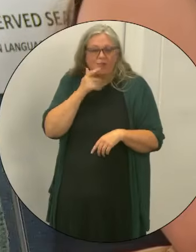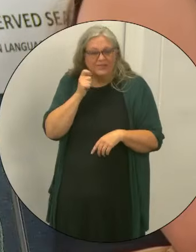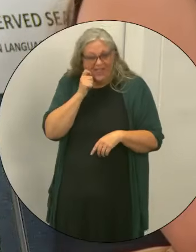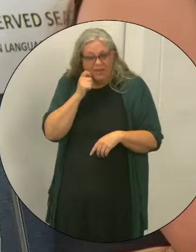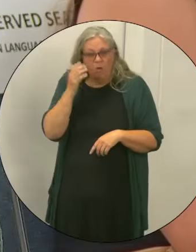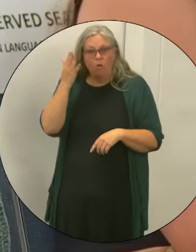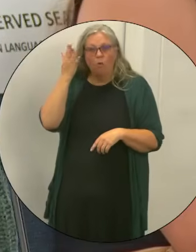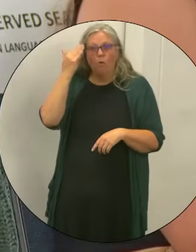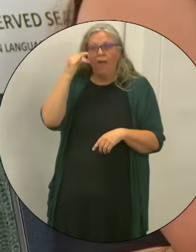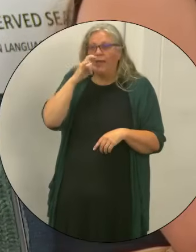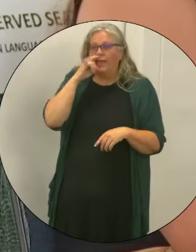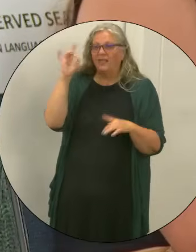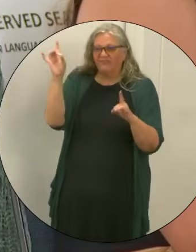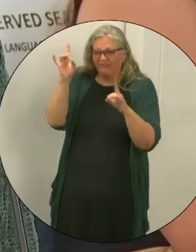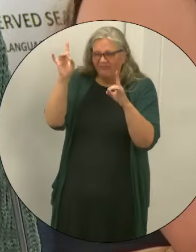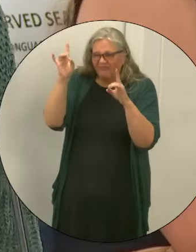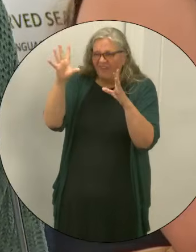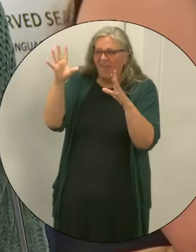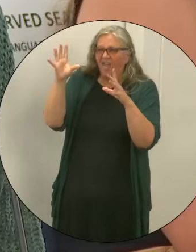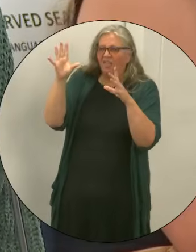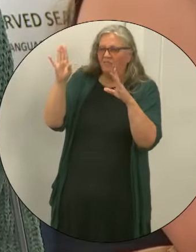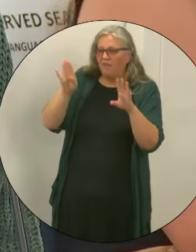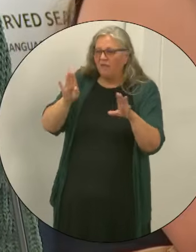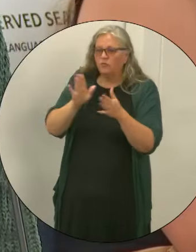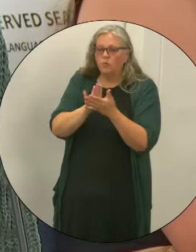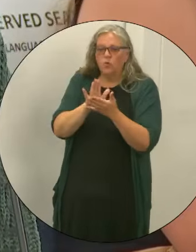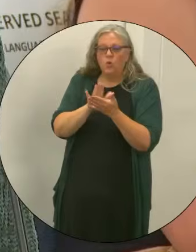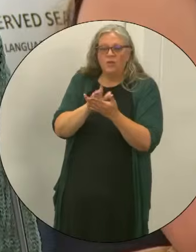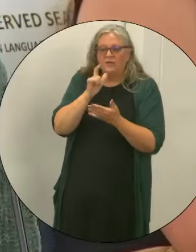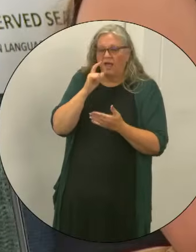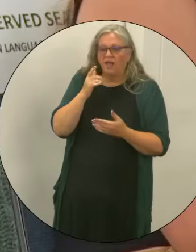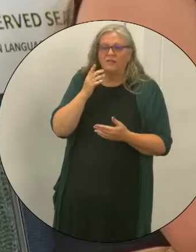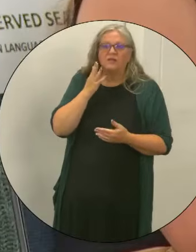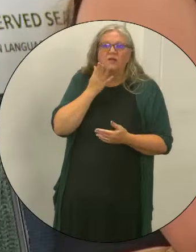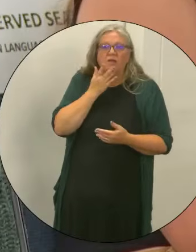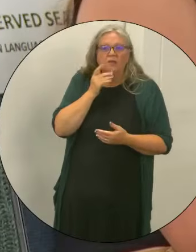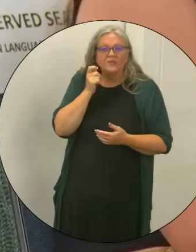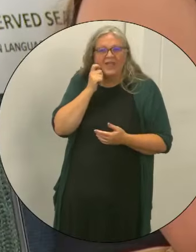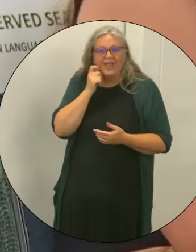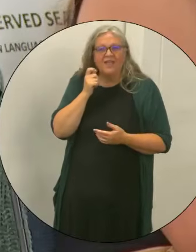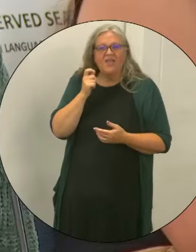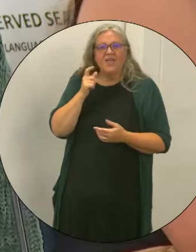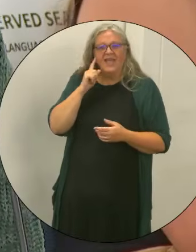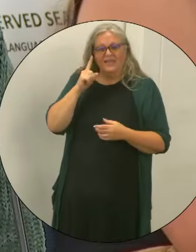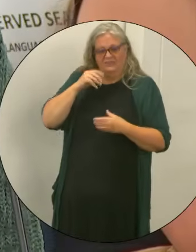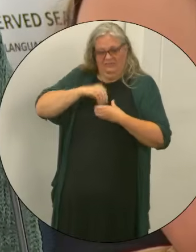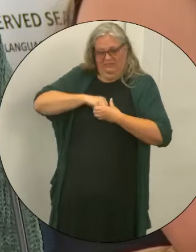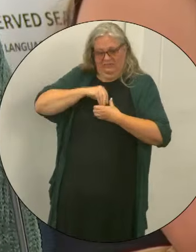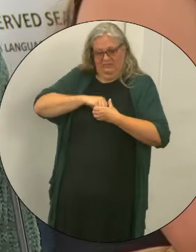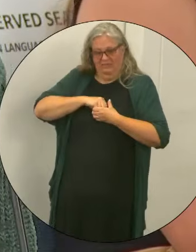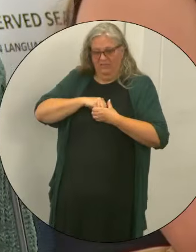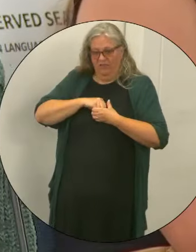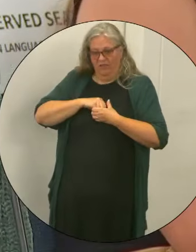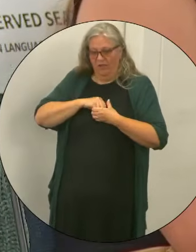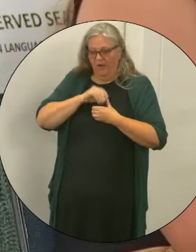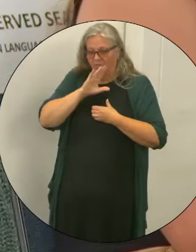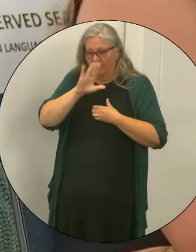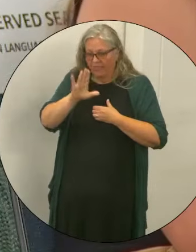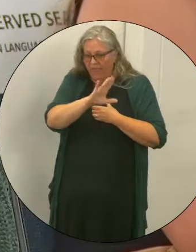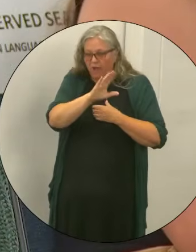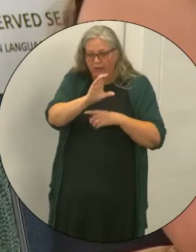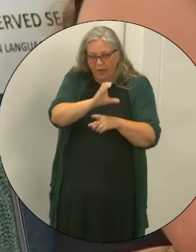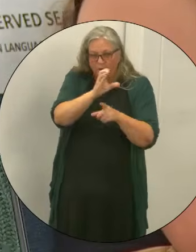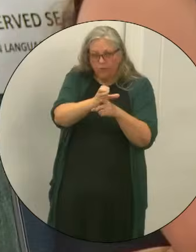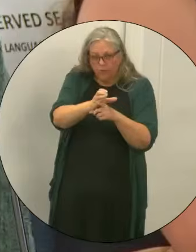violent in school isn't the color of their skin. It's the content of their character that there's an issue